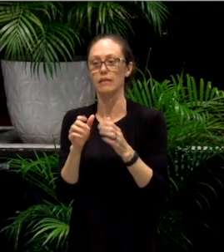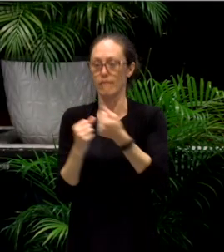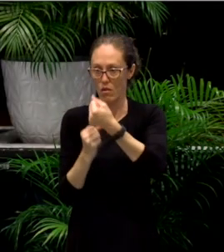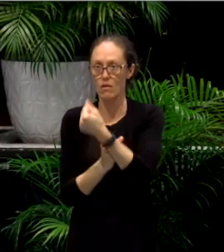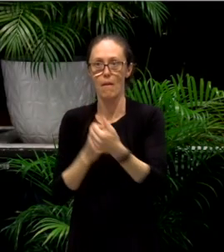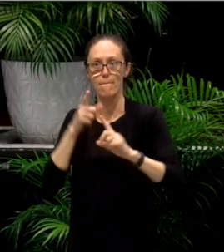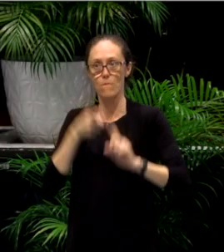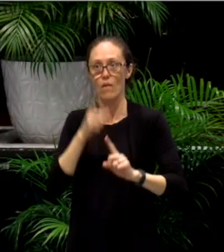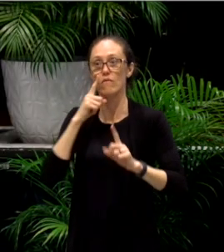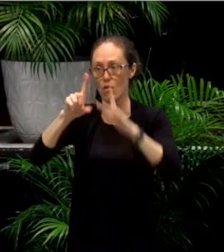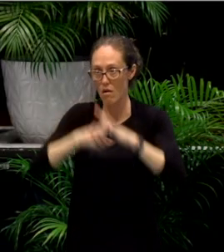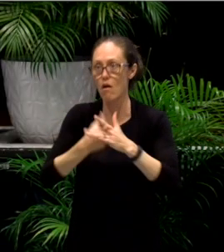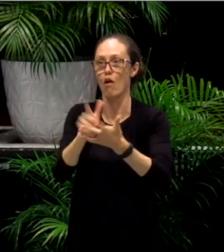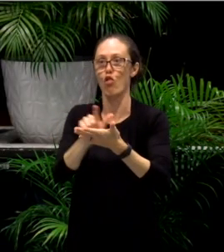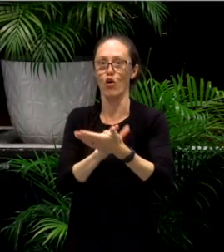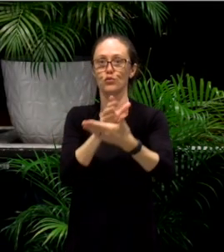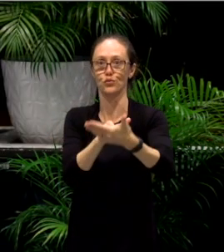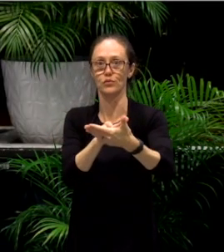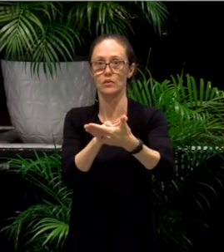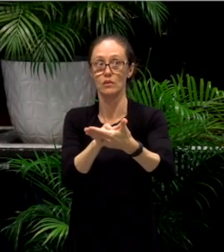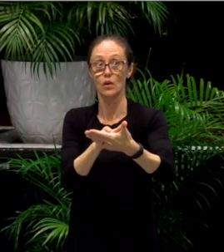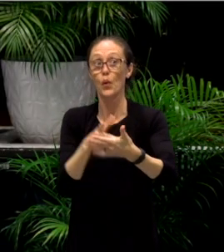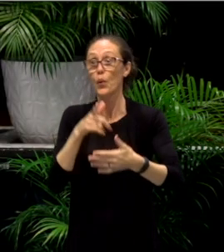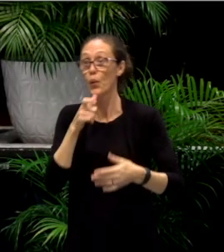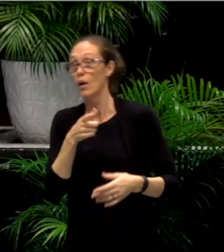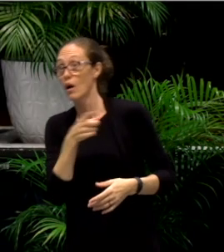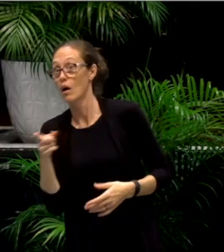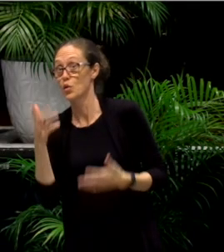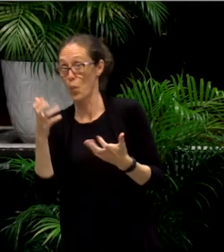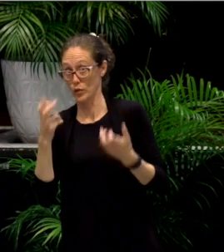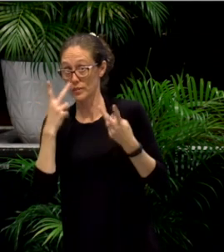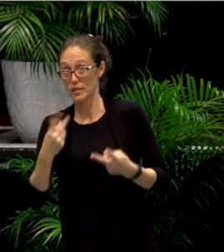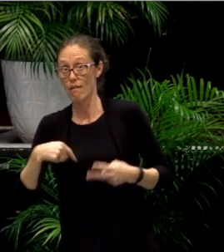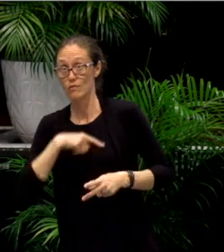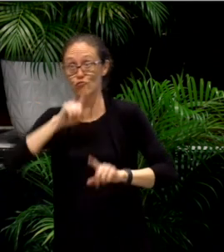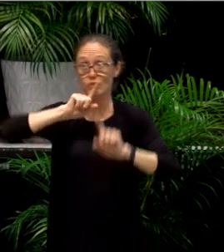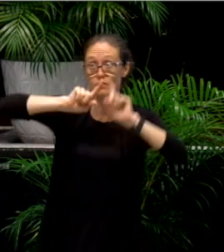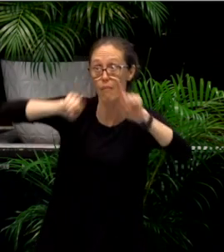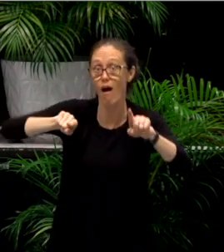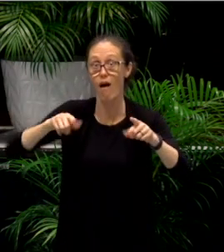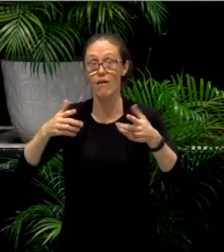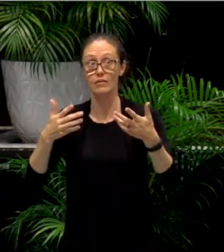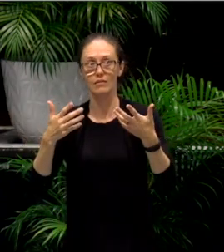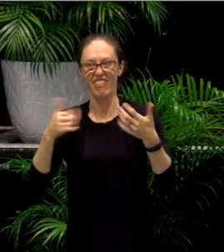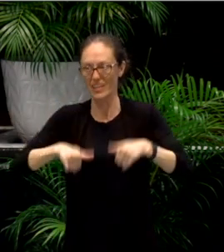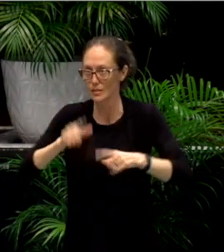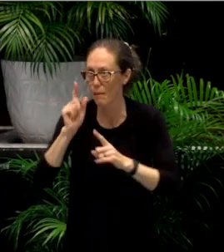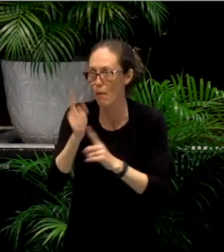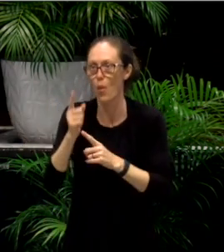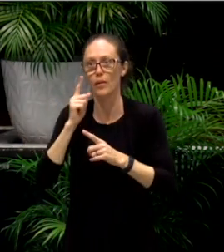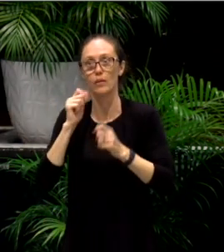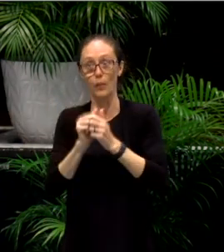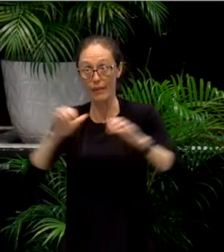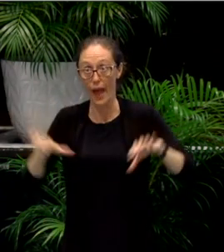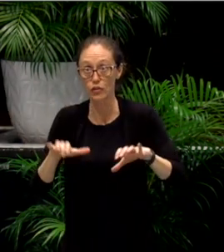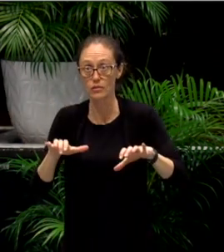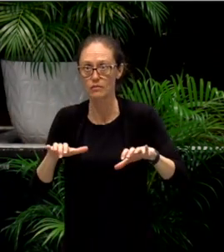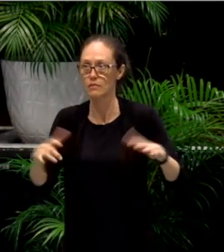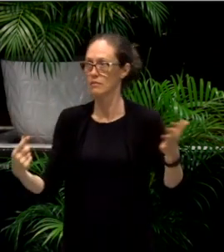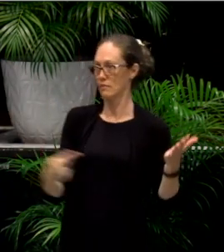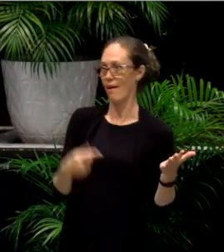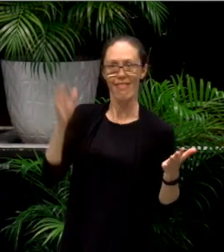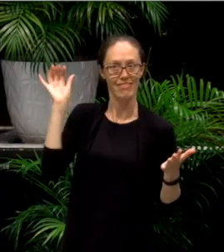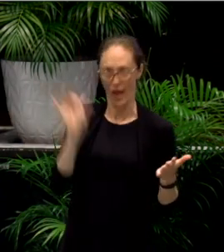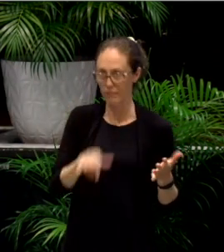collective lawsuits. So to those of you who want to see us responding to this moment with action, that